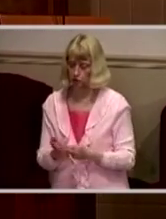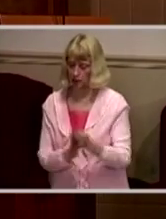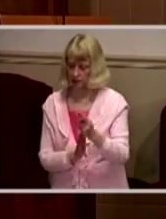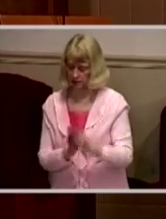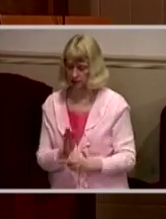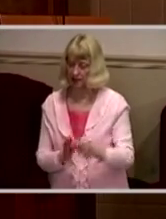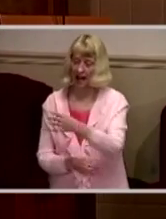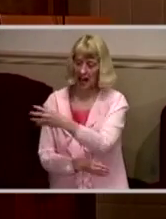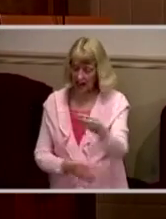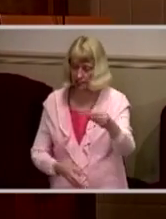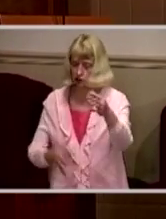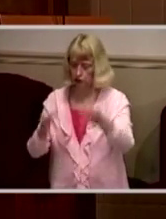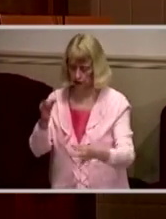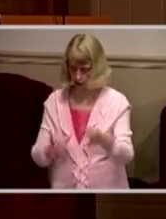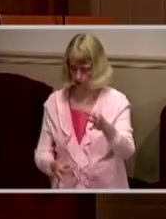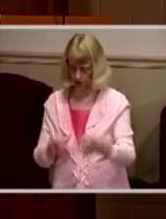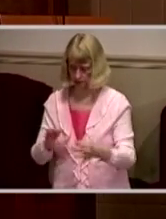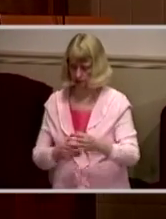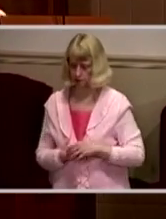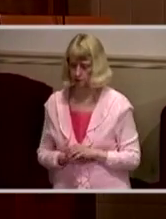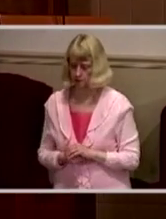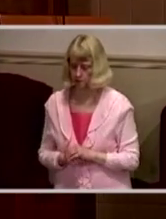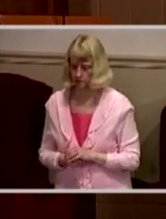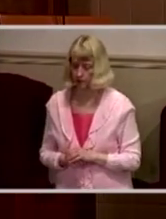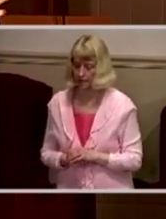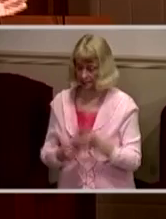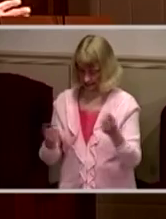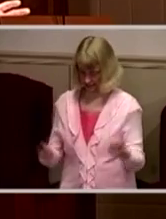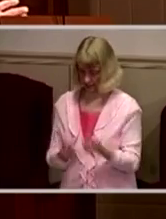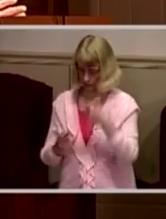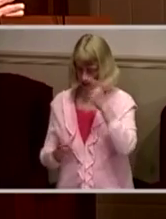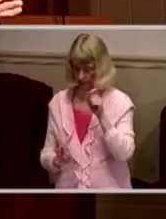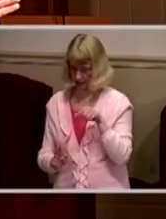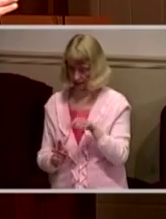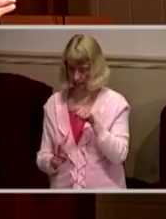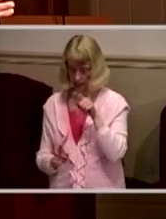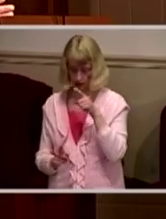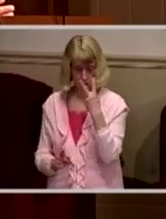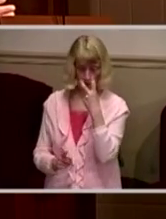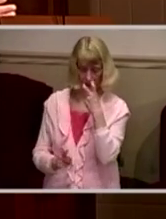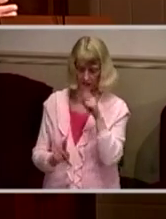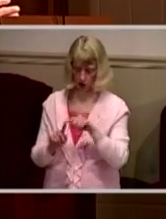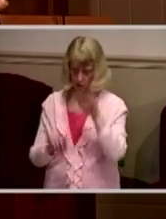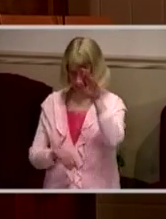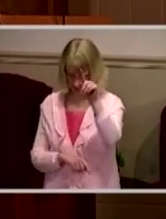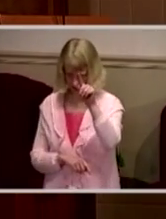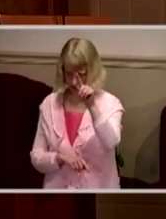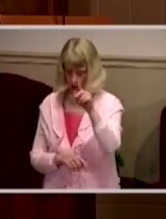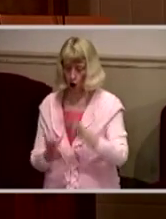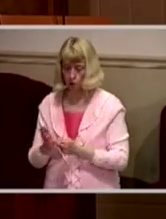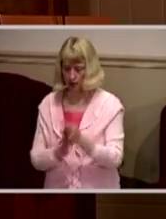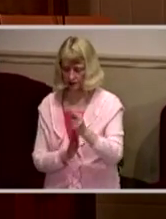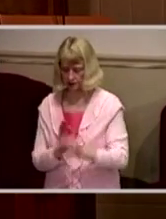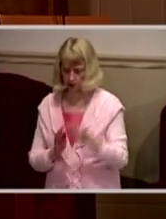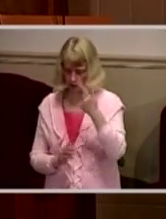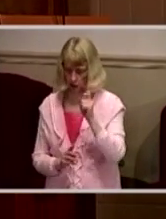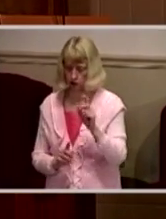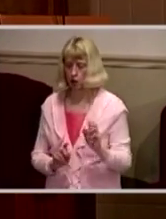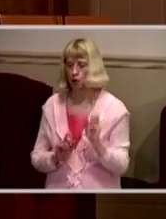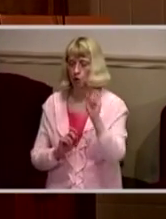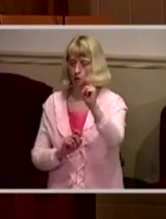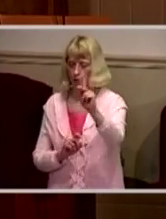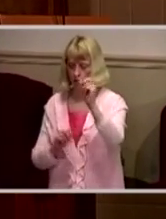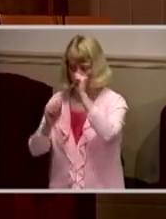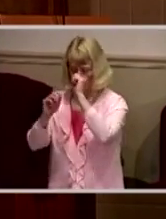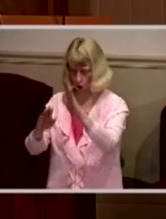of righteousness and of judgment. Of sin because they believe not on me. Of righteousness, because I go to